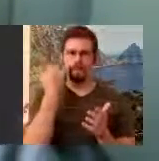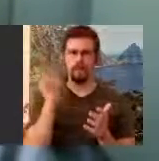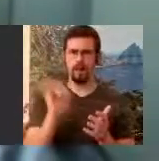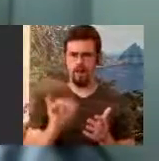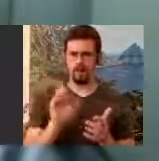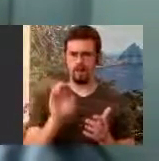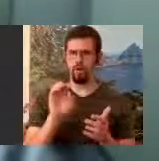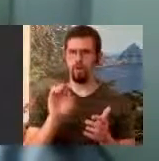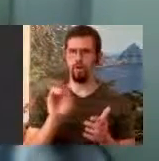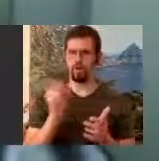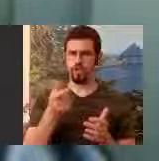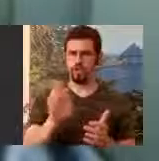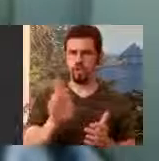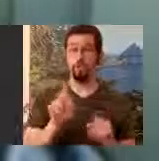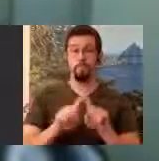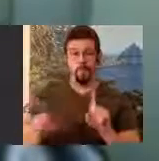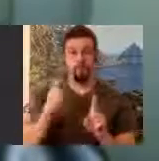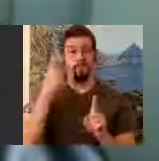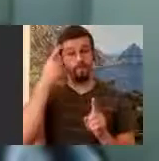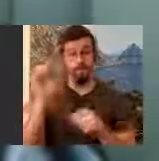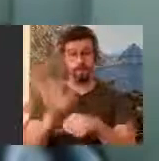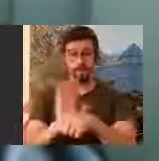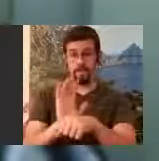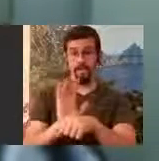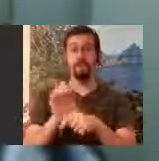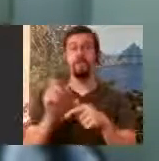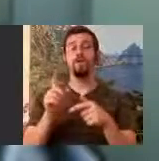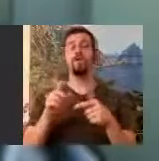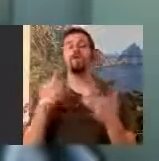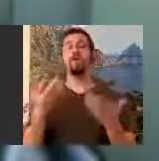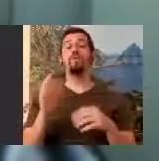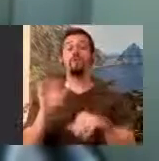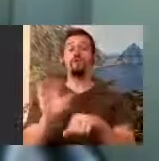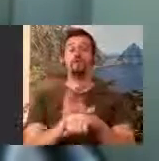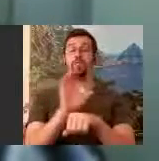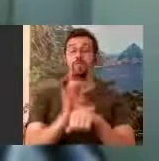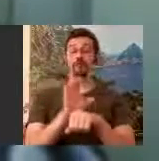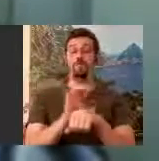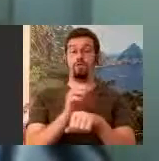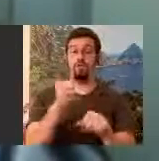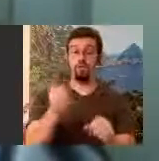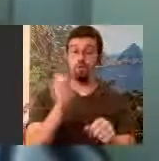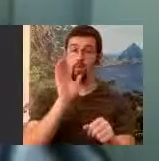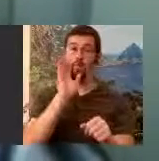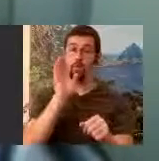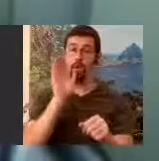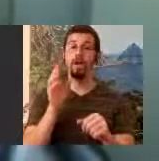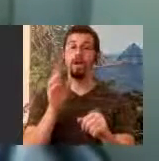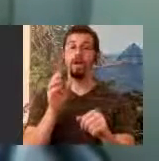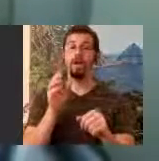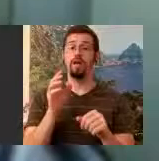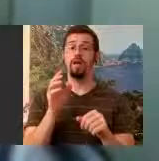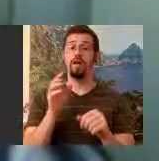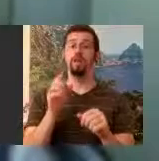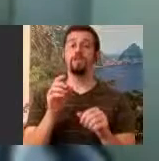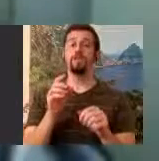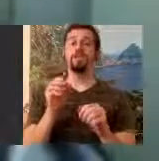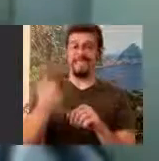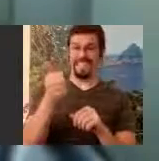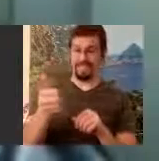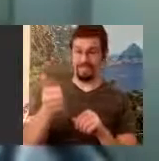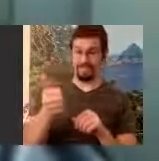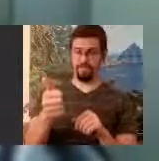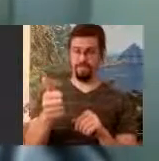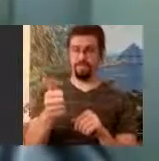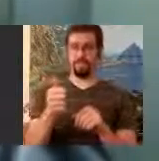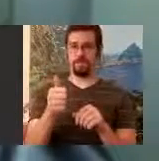but for the videos. So the computer should take care of transcribing as much as possible from an